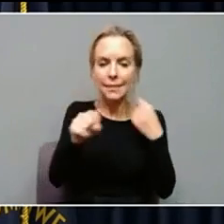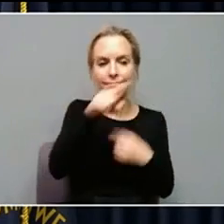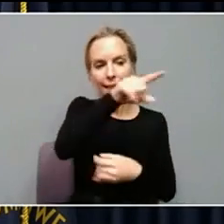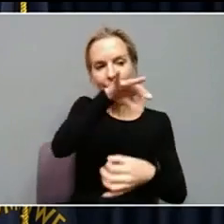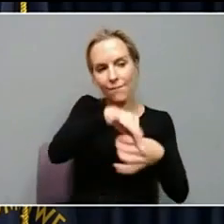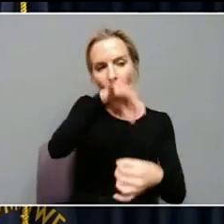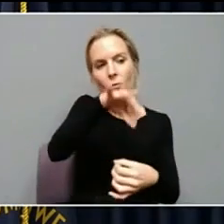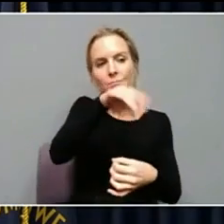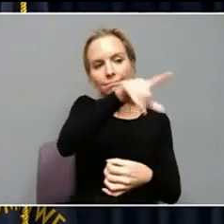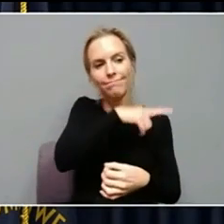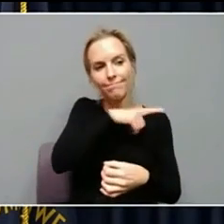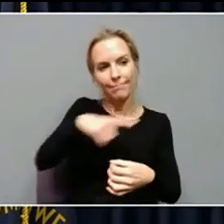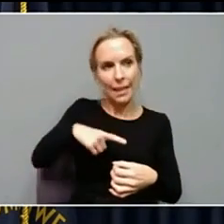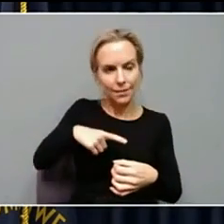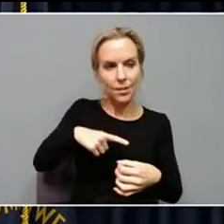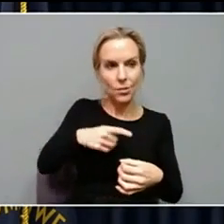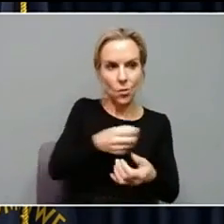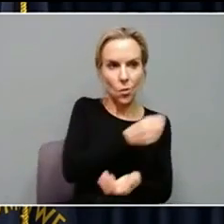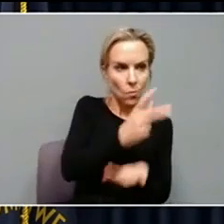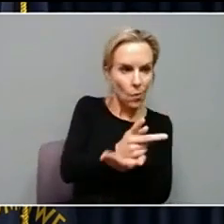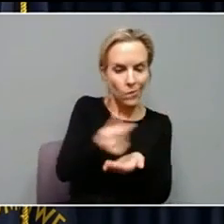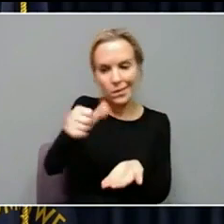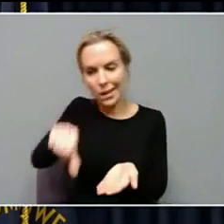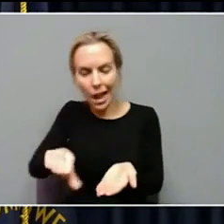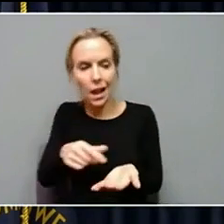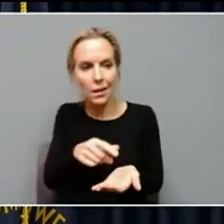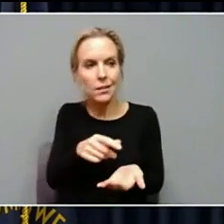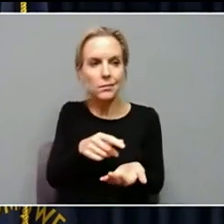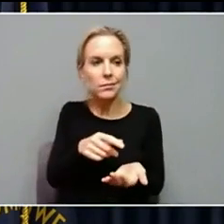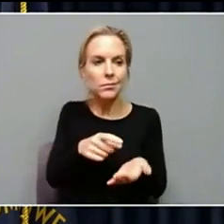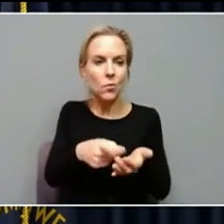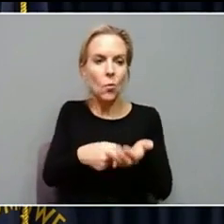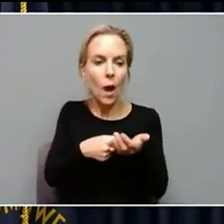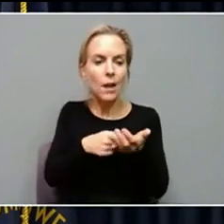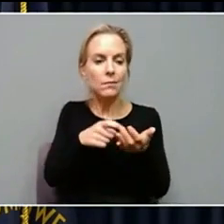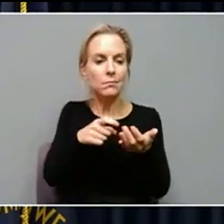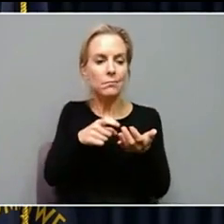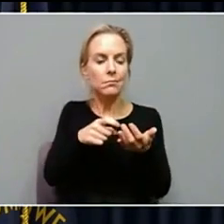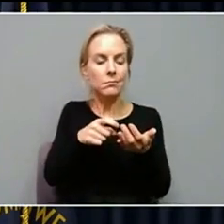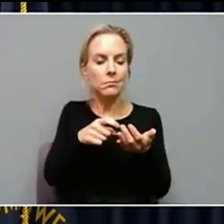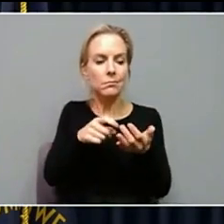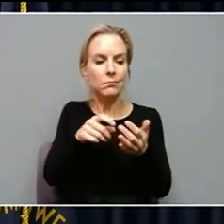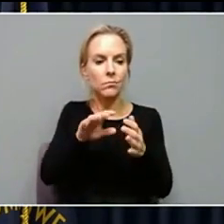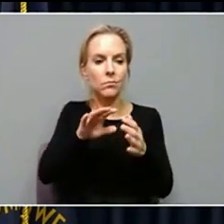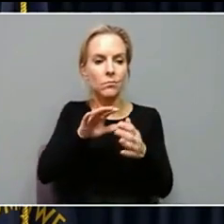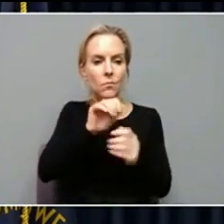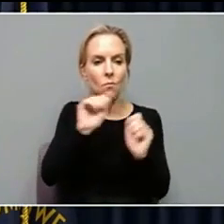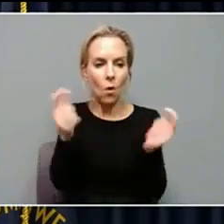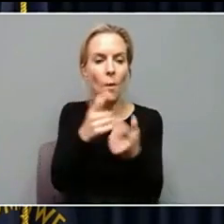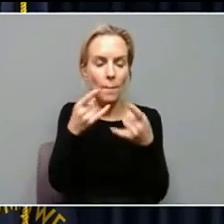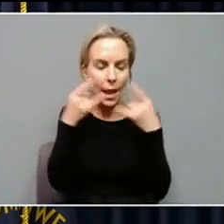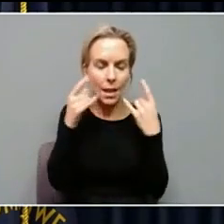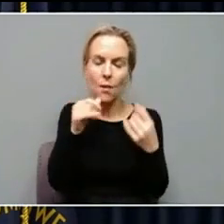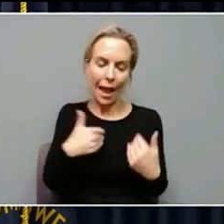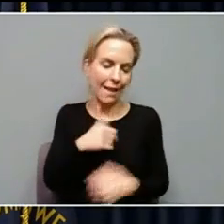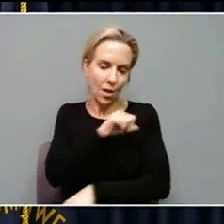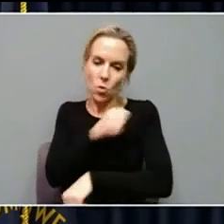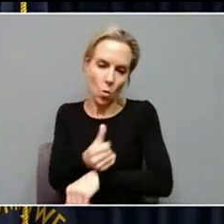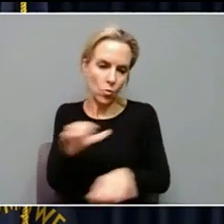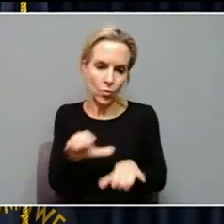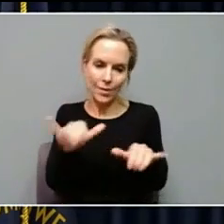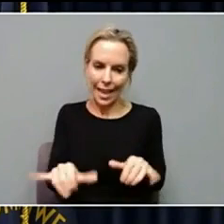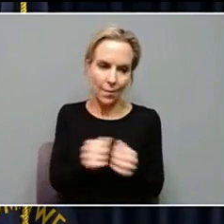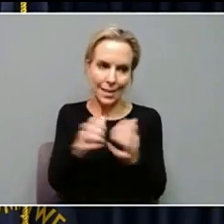vote of the General Assembly. I don't have the authority to do that now without them. Sarah Ladd,